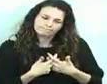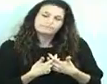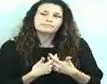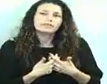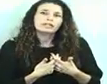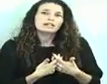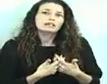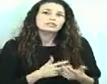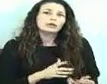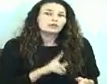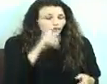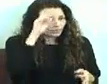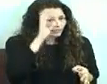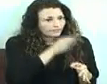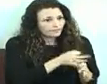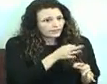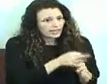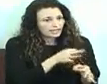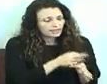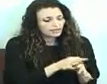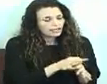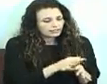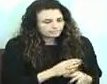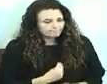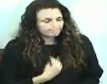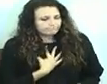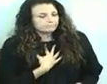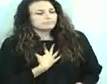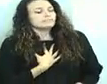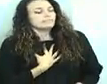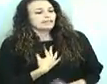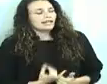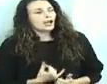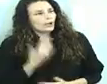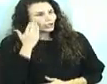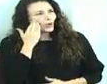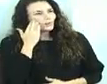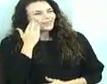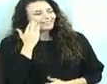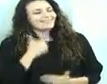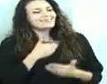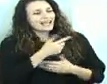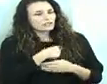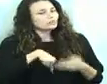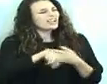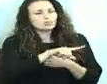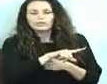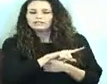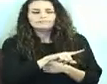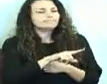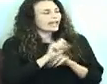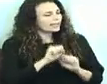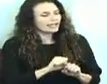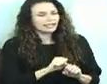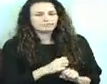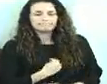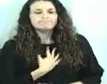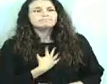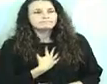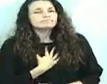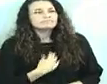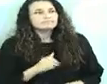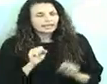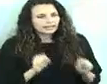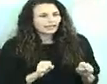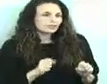The faith that she renewed in my spirit, I can face the week ahead. And that's what it's all about, coming here and sharing and being